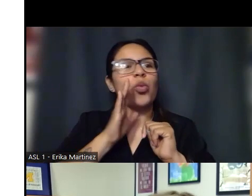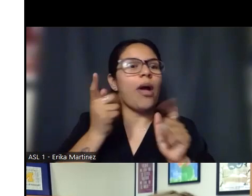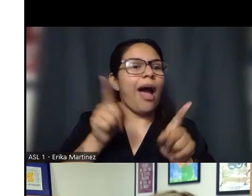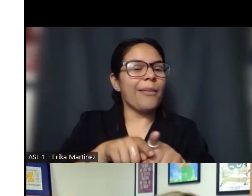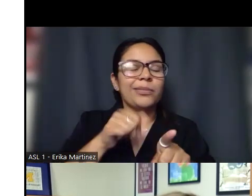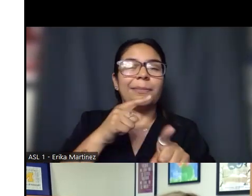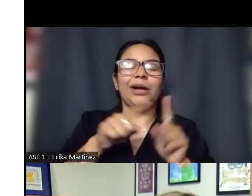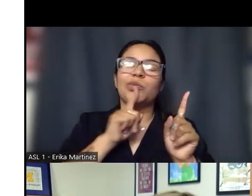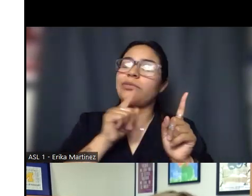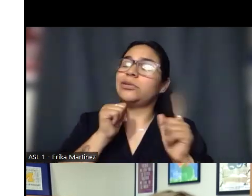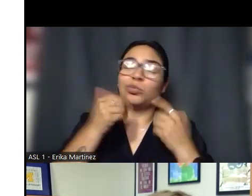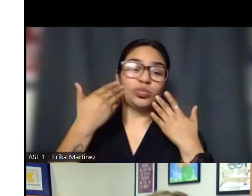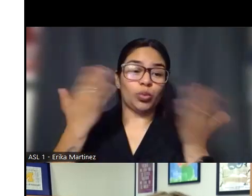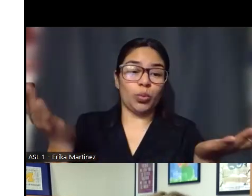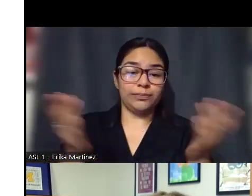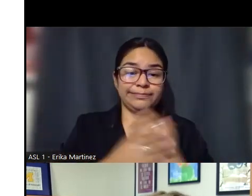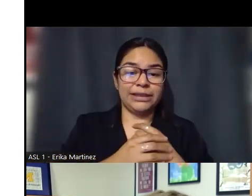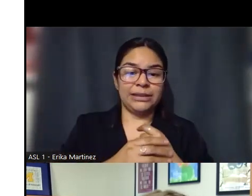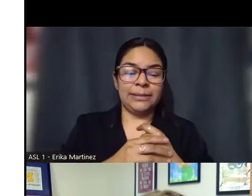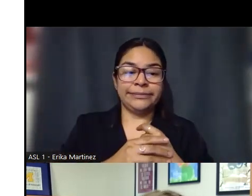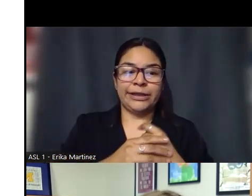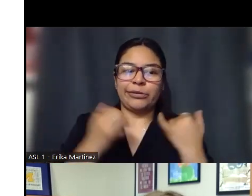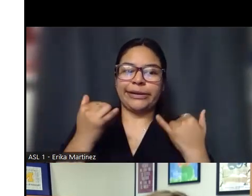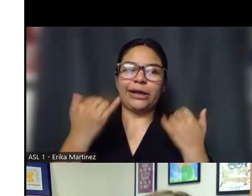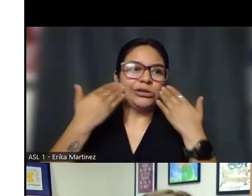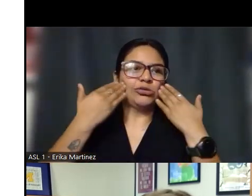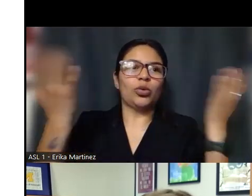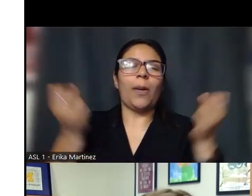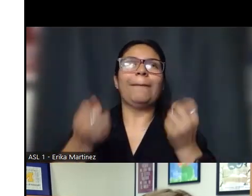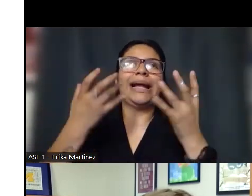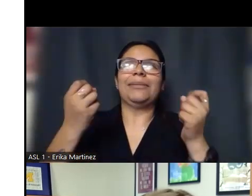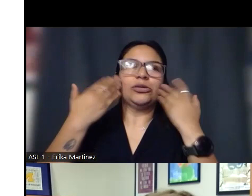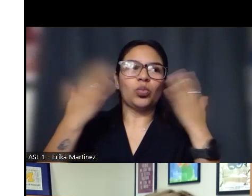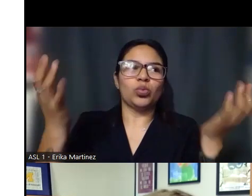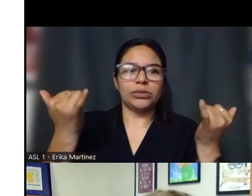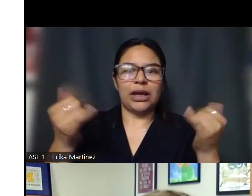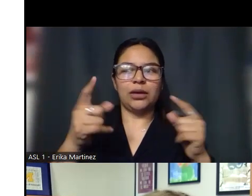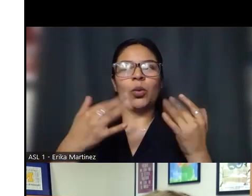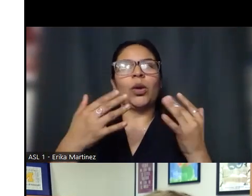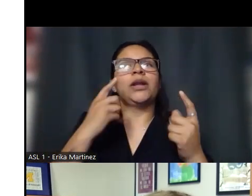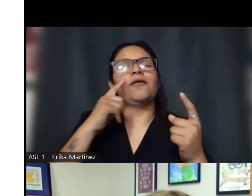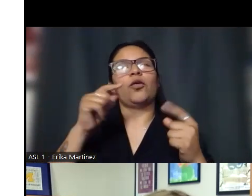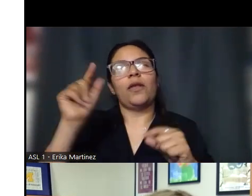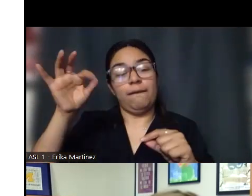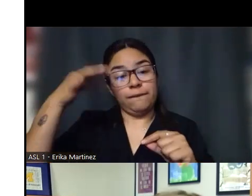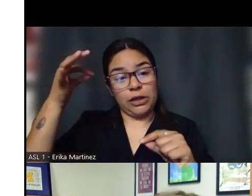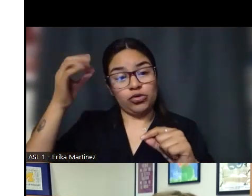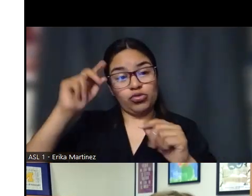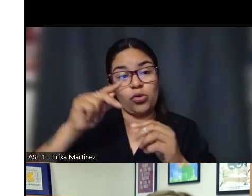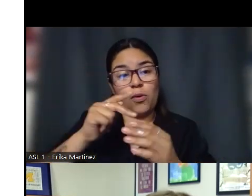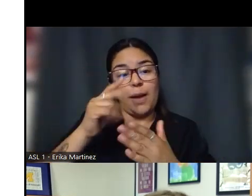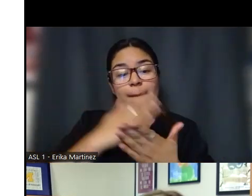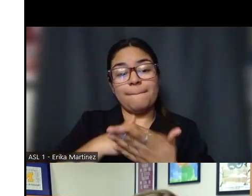don't know. We don't know because there are too many unknowns at this point. We're waiting for the federal budget to pass. We're waiting to see